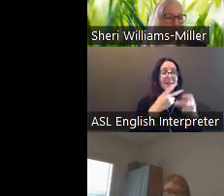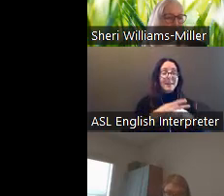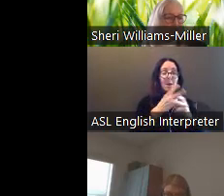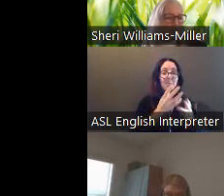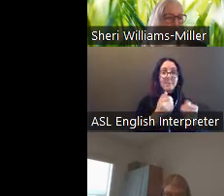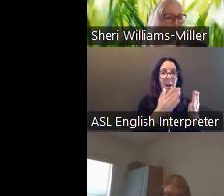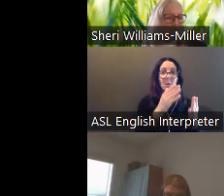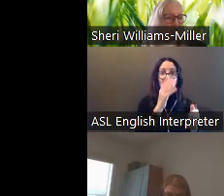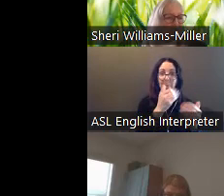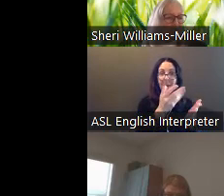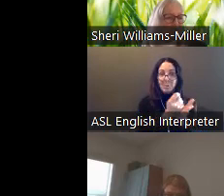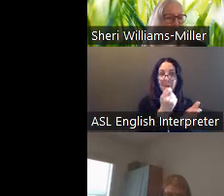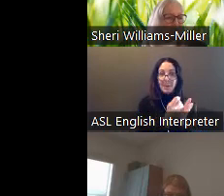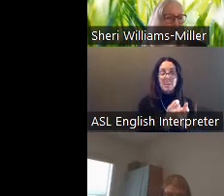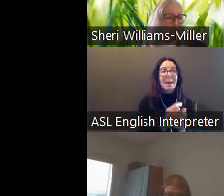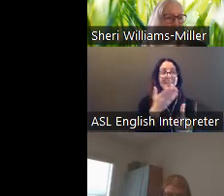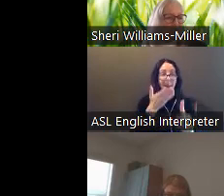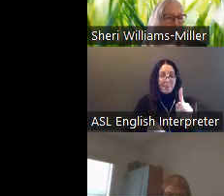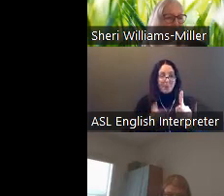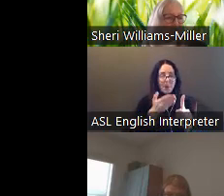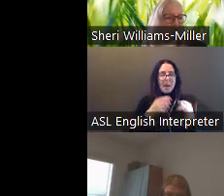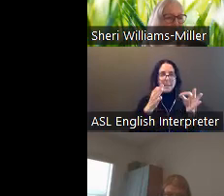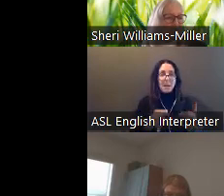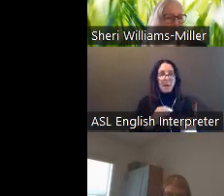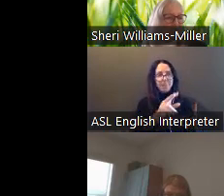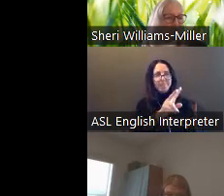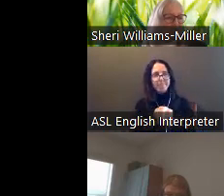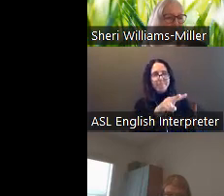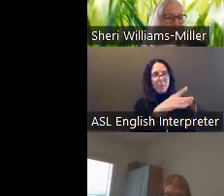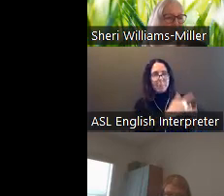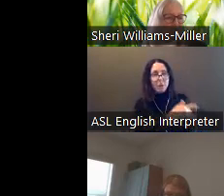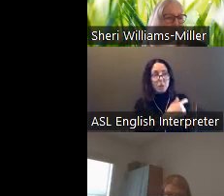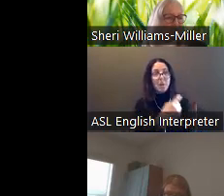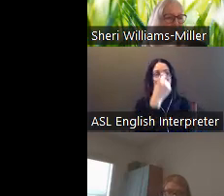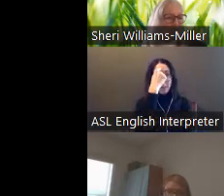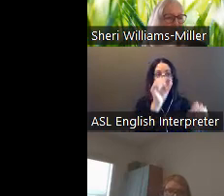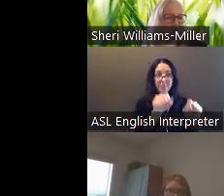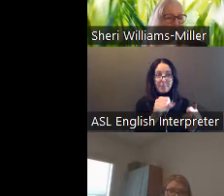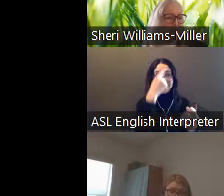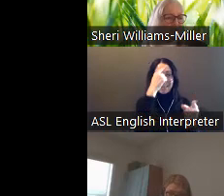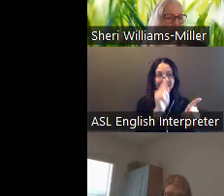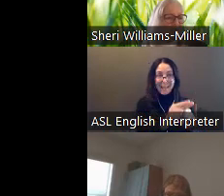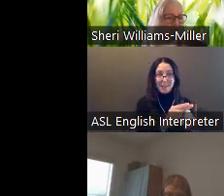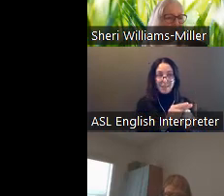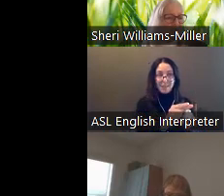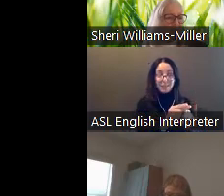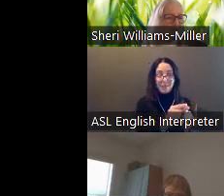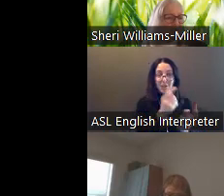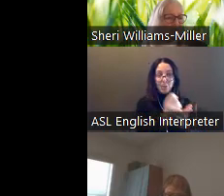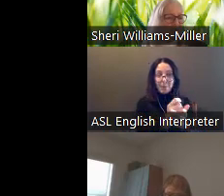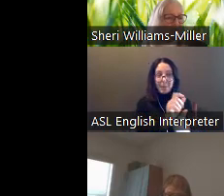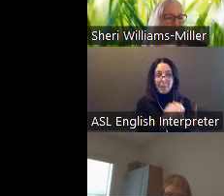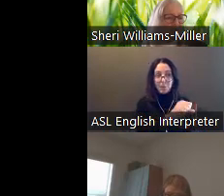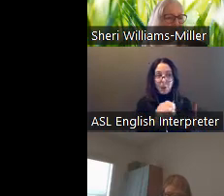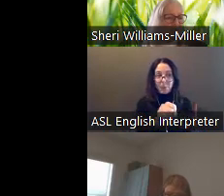the treatment must decide whether the patient is mentally capable to consent to the proposed treatment,